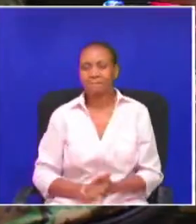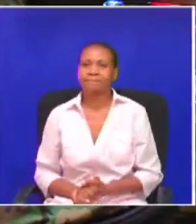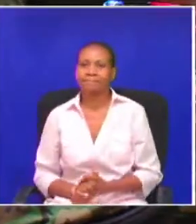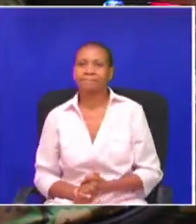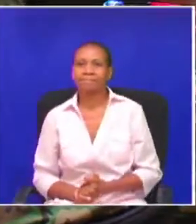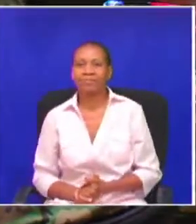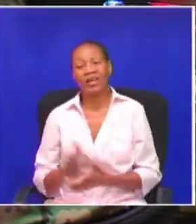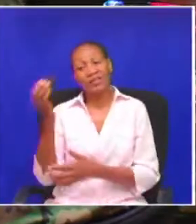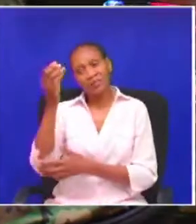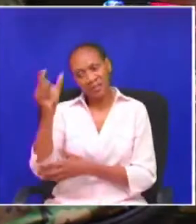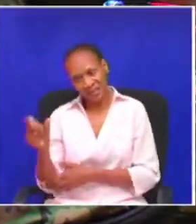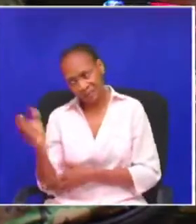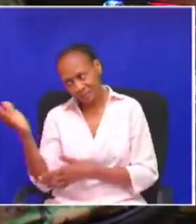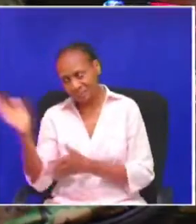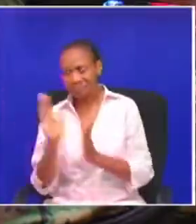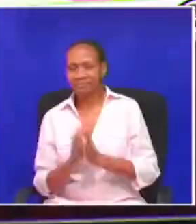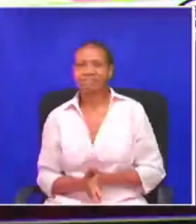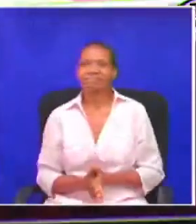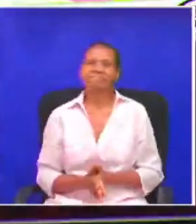Honorable Speaker,